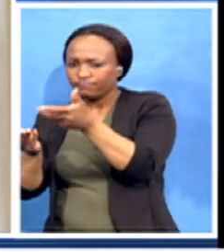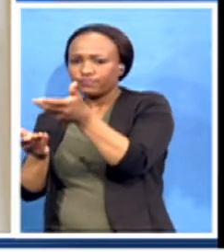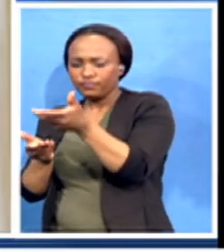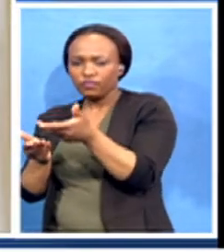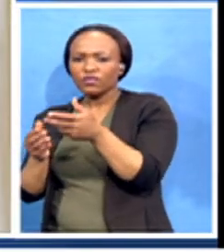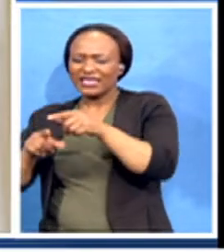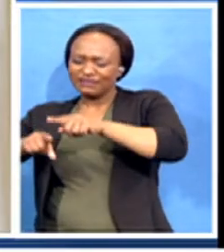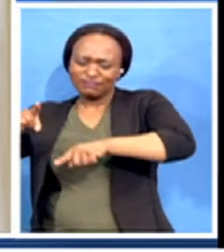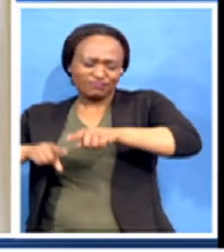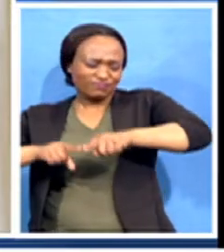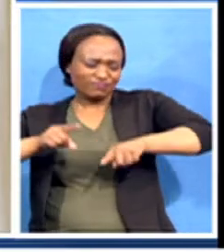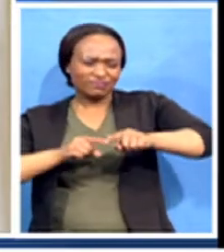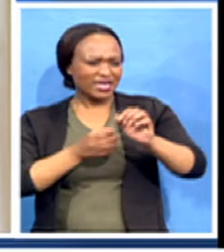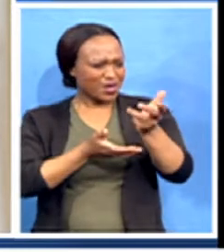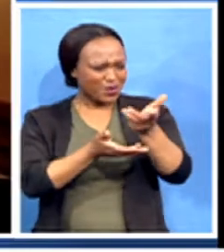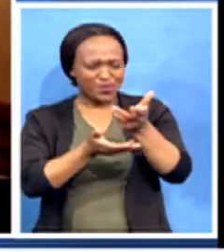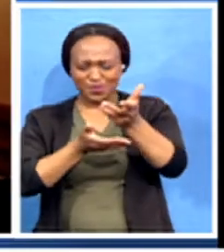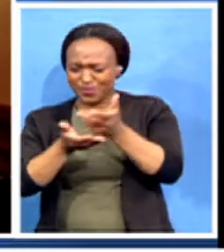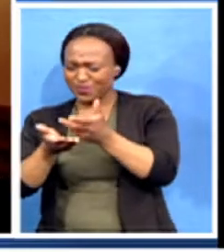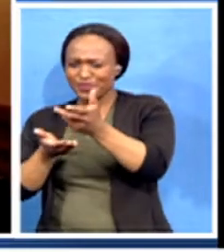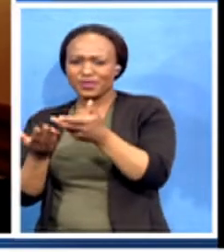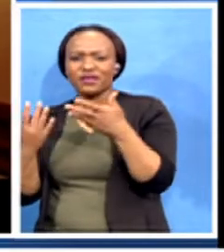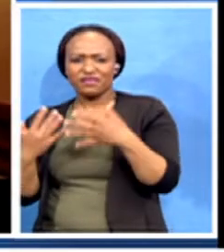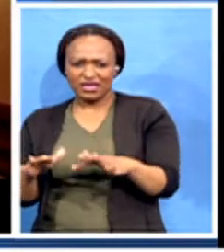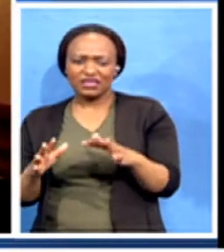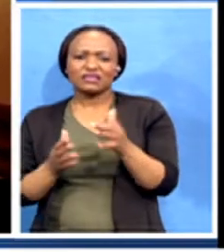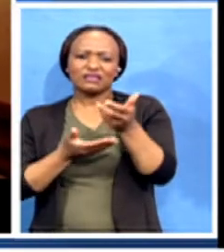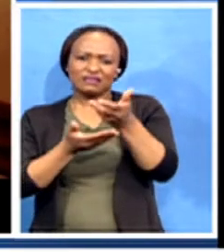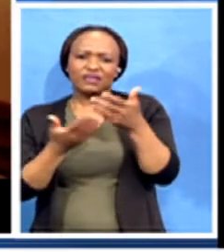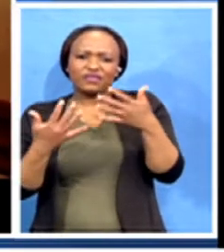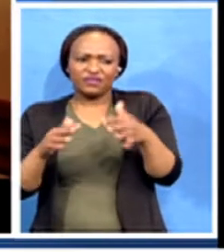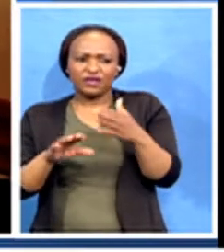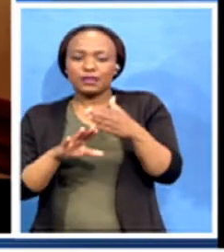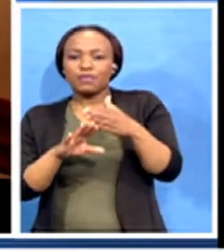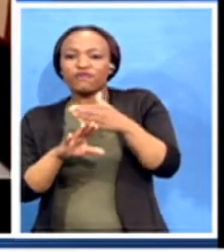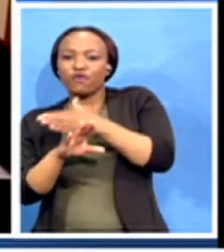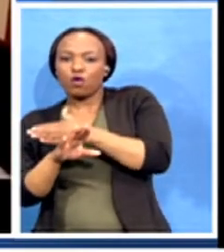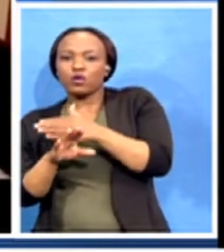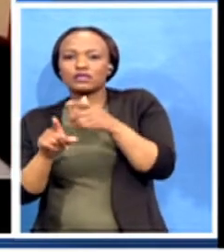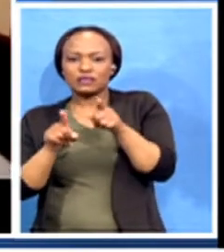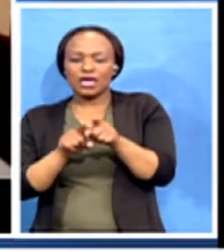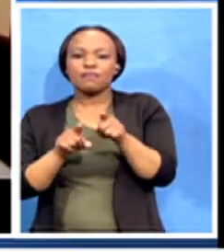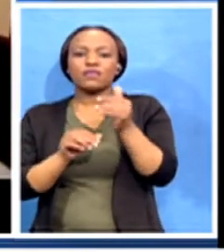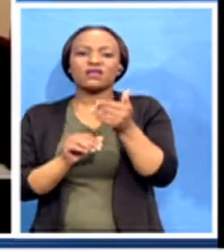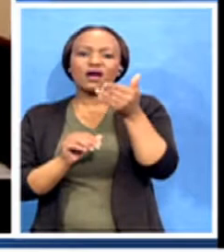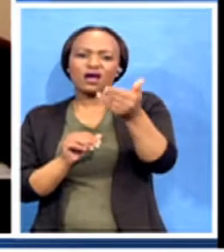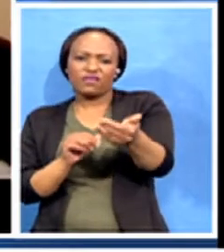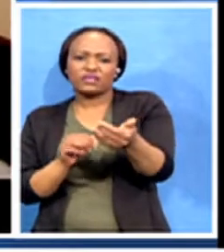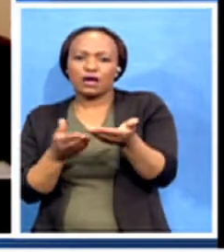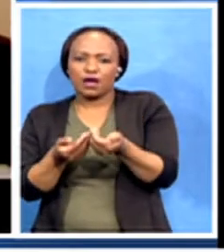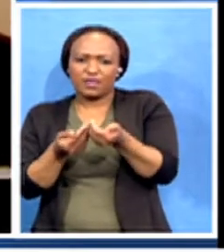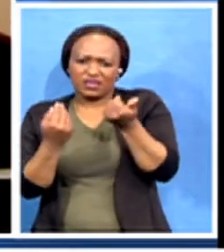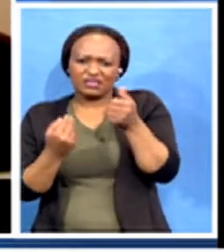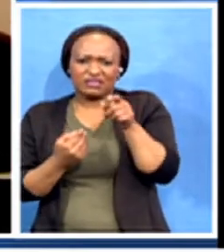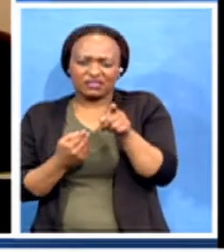in all kinds of events, engaged before and, of course, even afterwards.